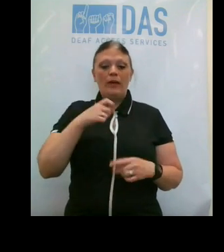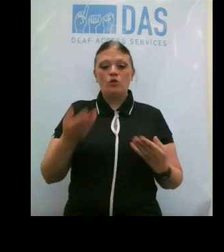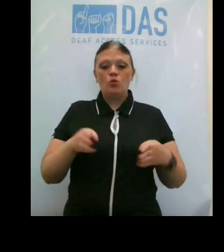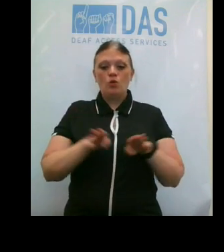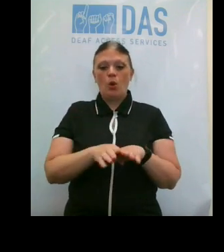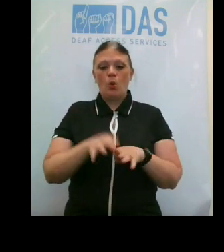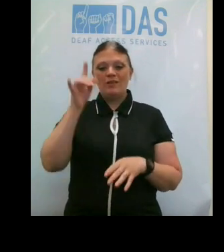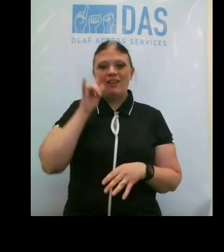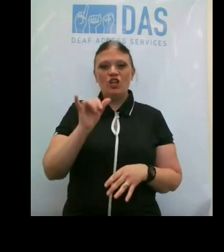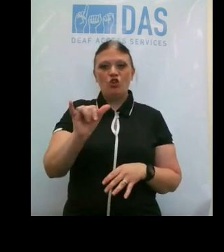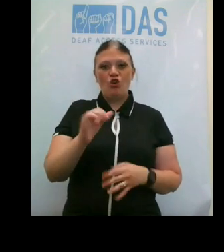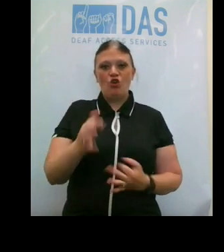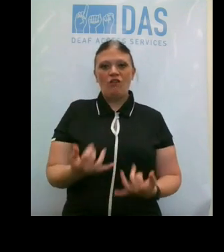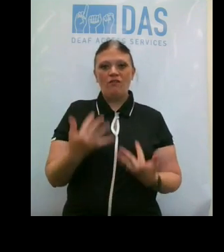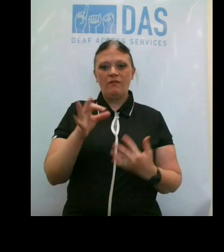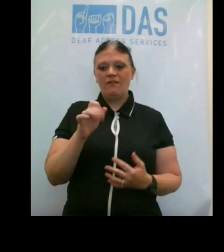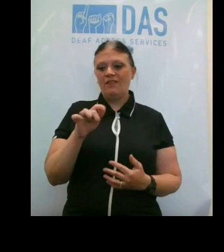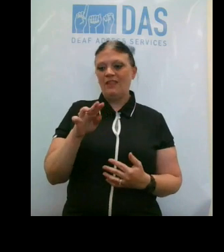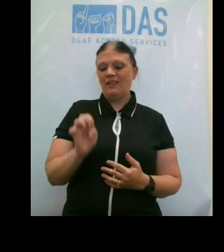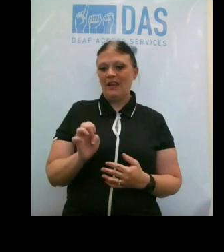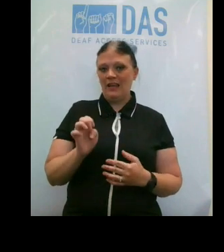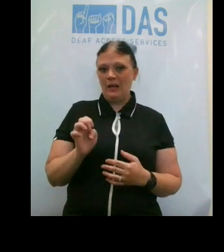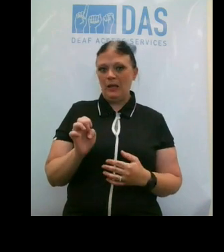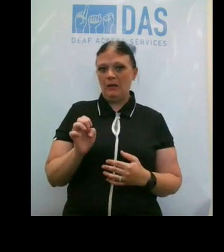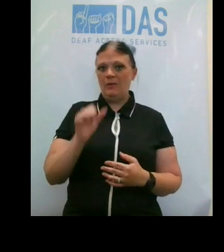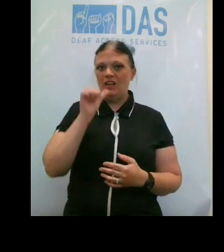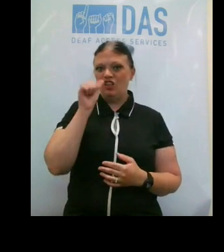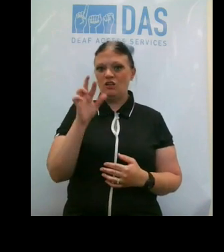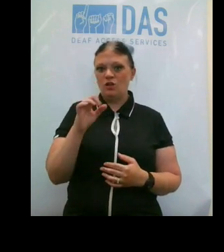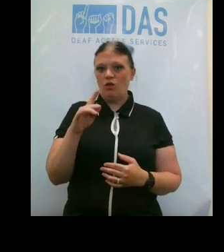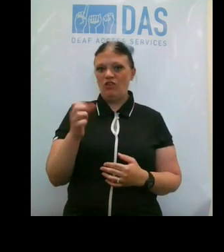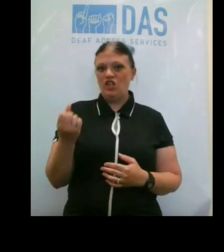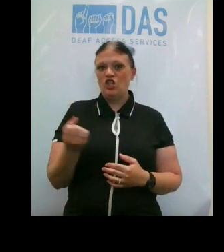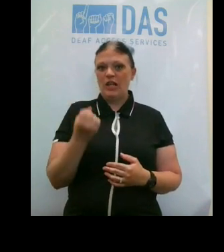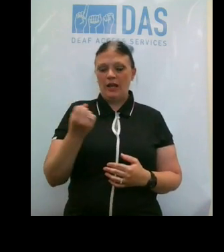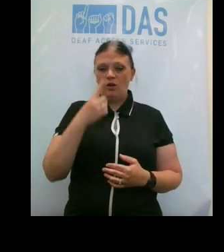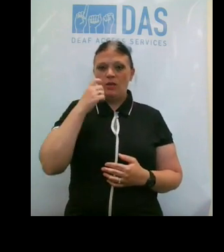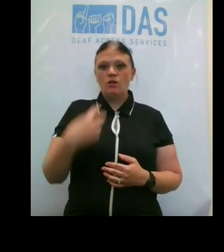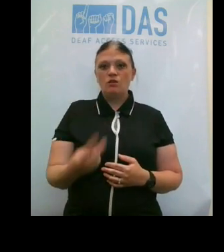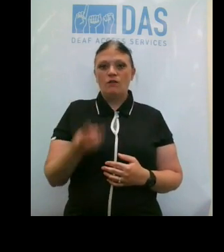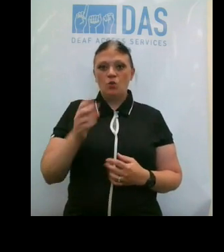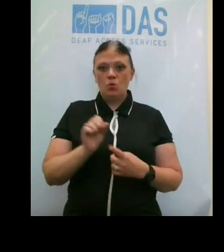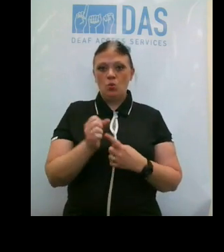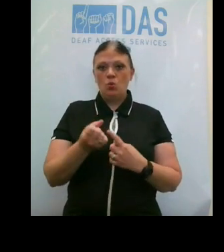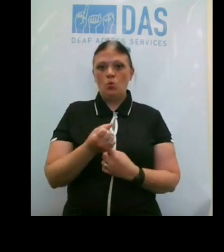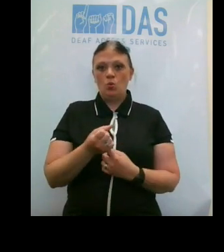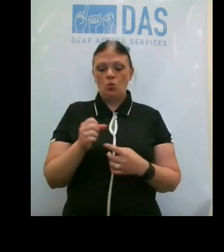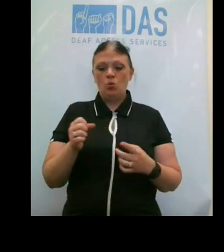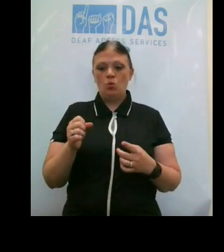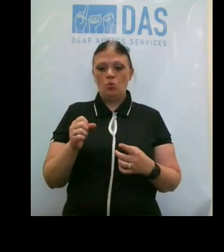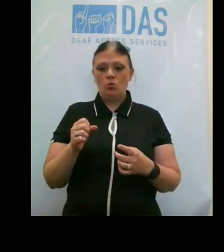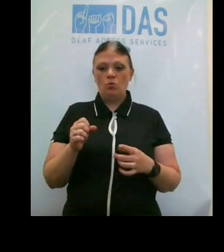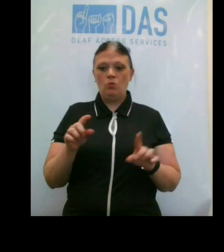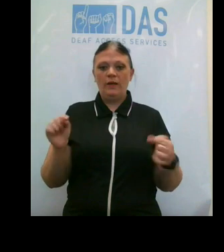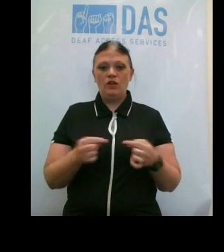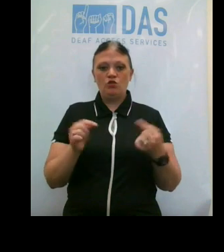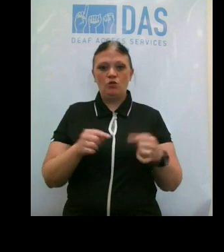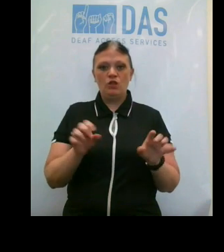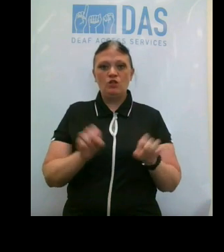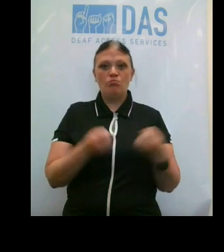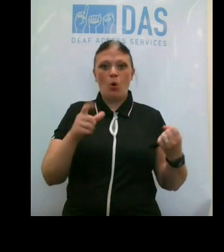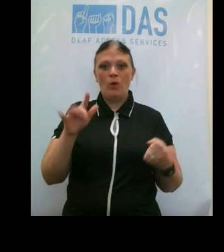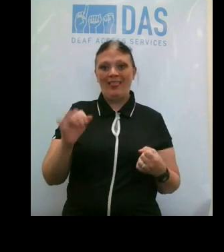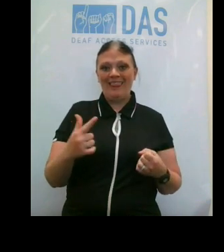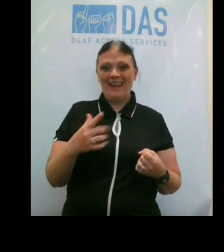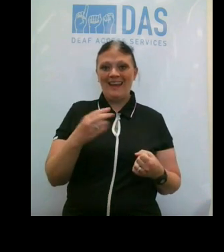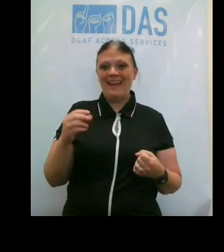Park on Saturday due to 2 incidences that were serious injuries, a broken leg and a broken ankle. The